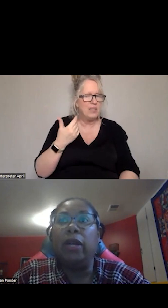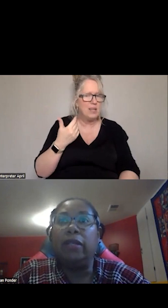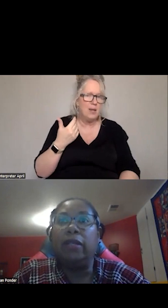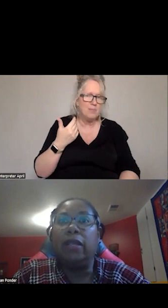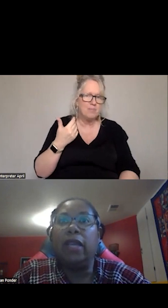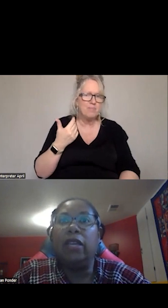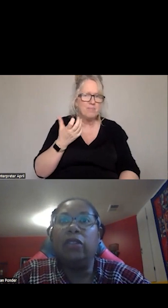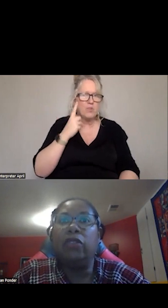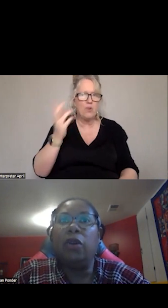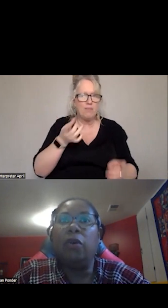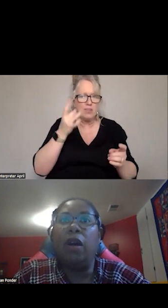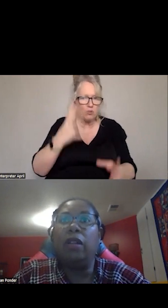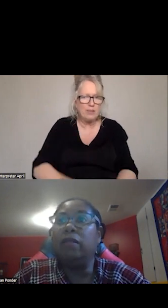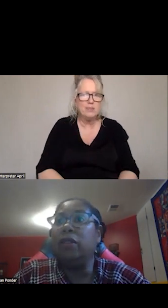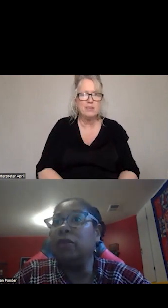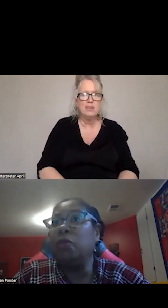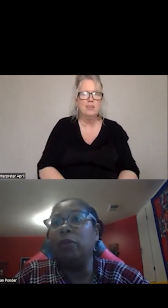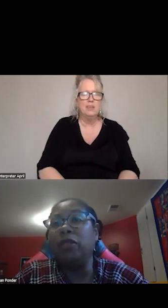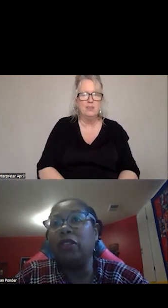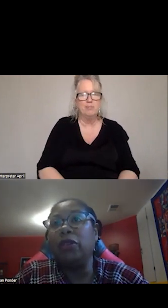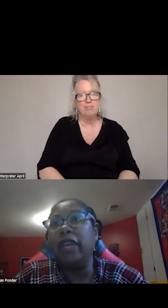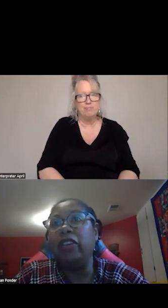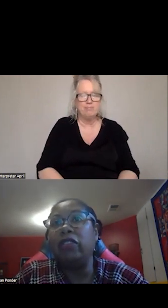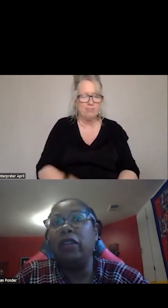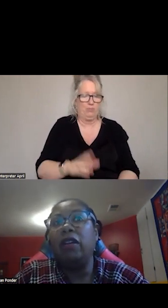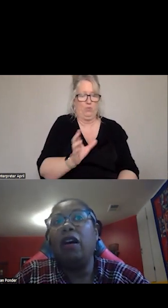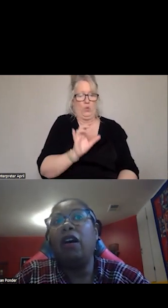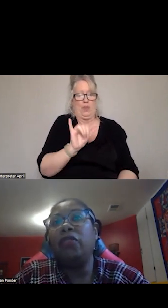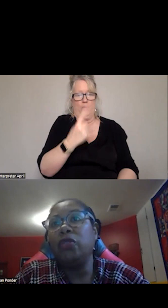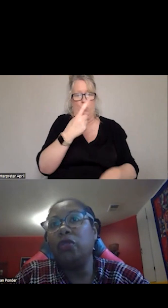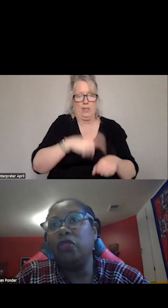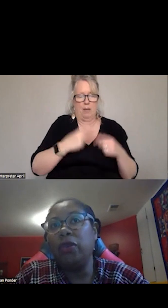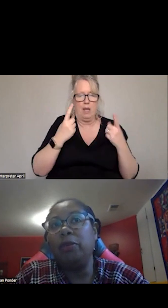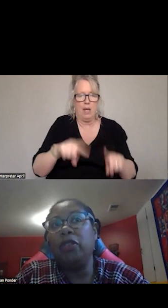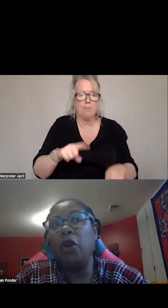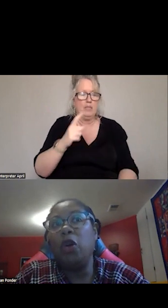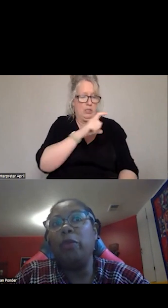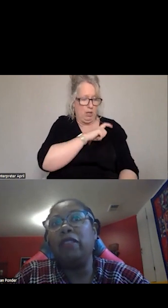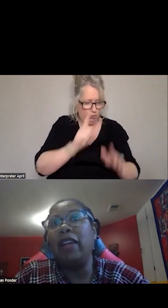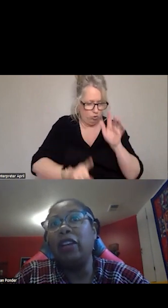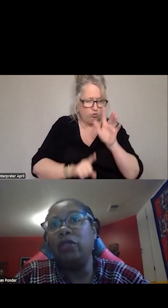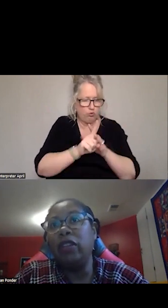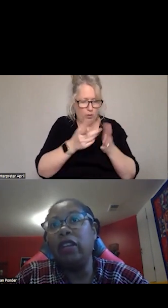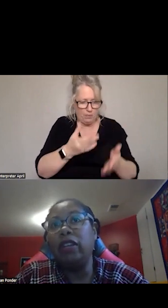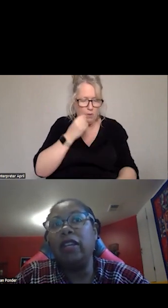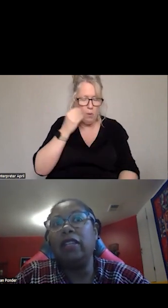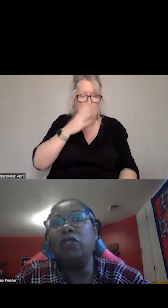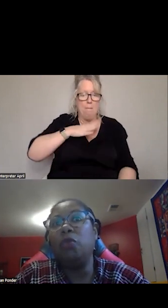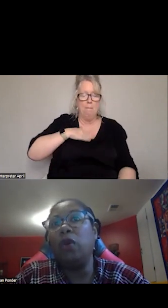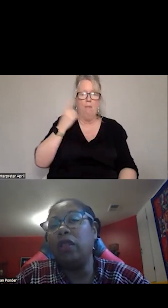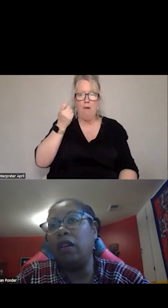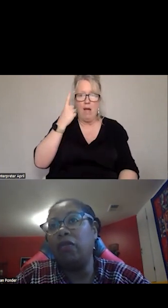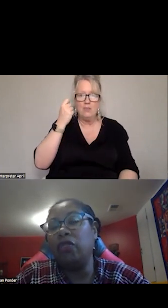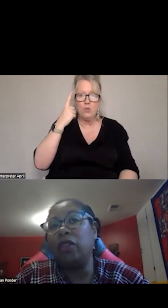a crisis. And so on, this one particular occasion, officers showed up to the home. As I understand it, at